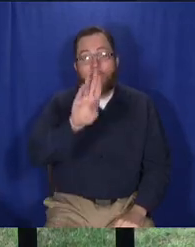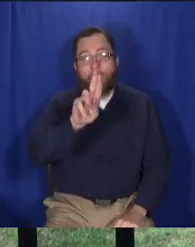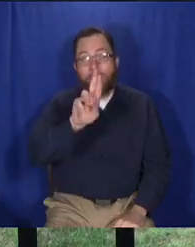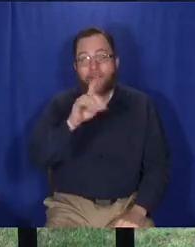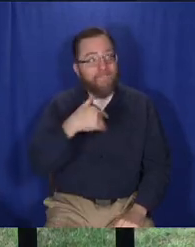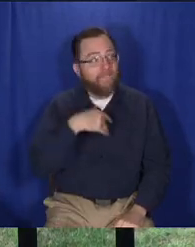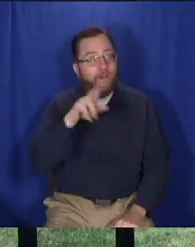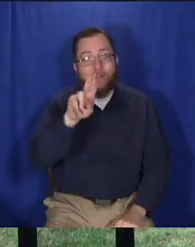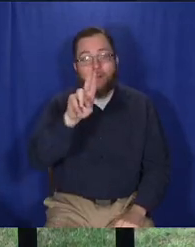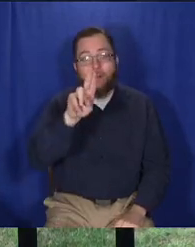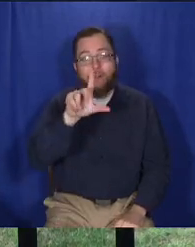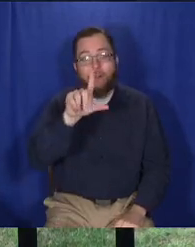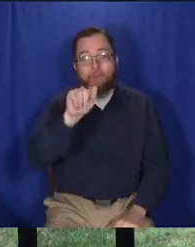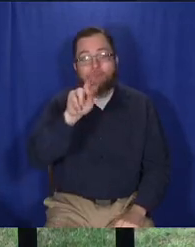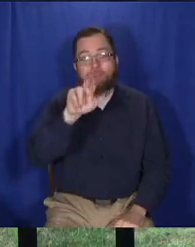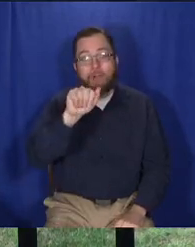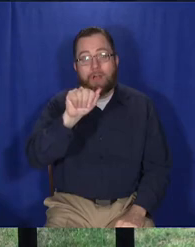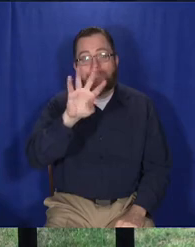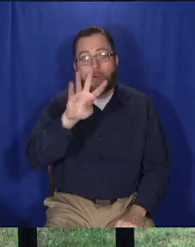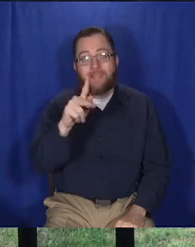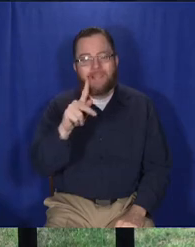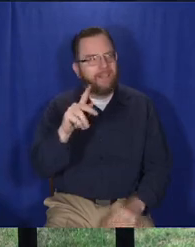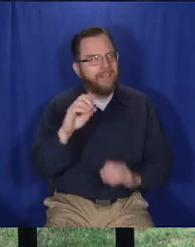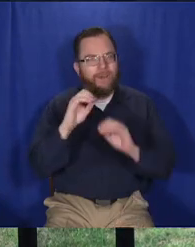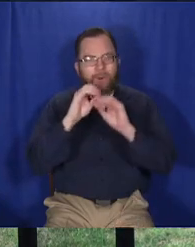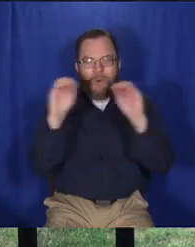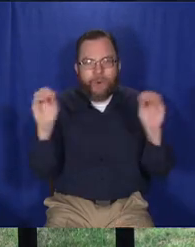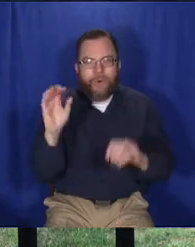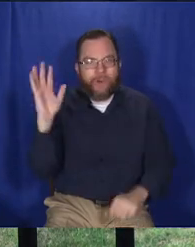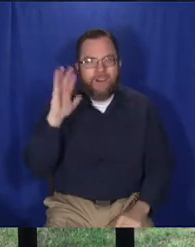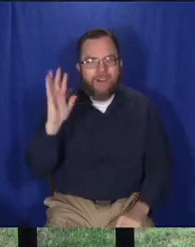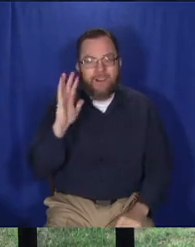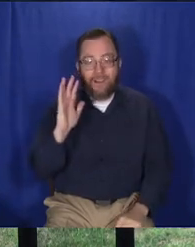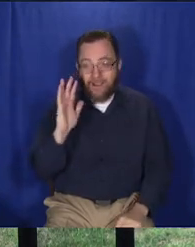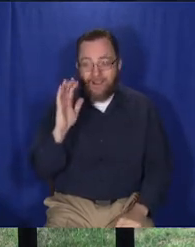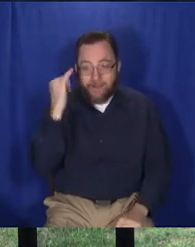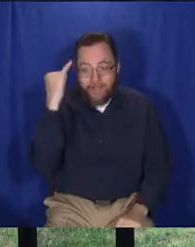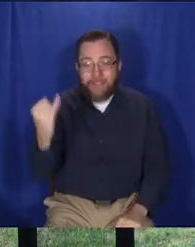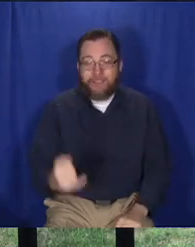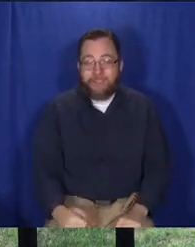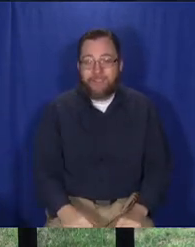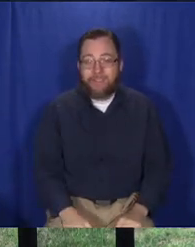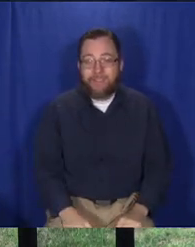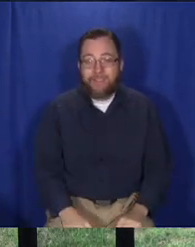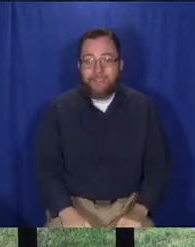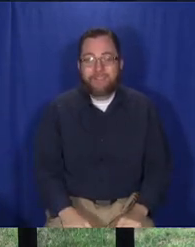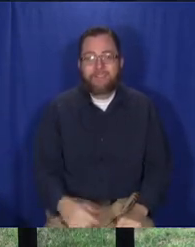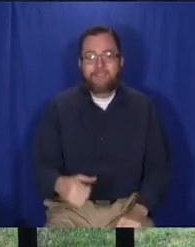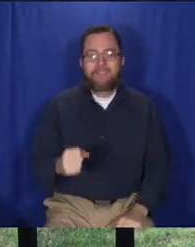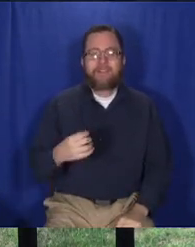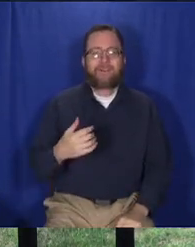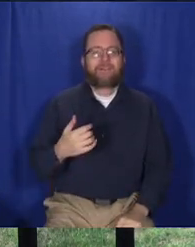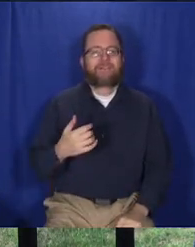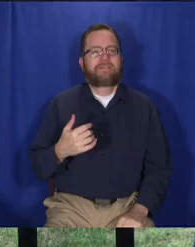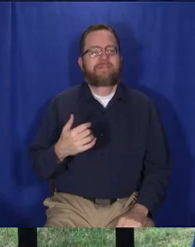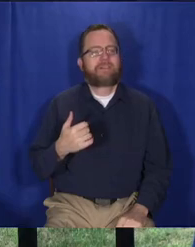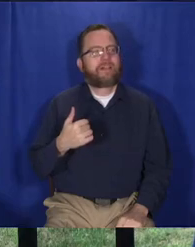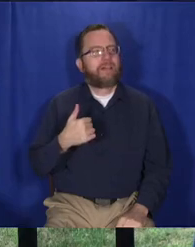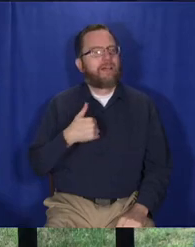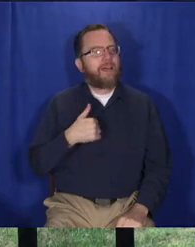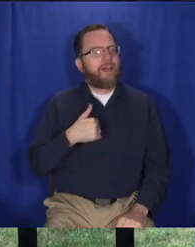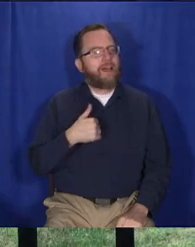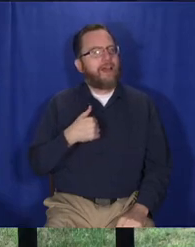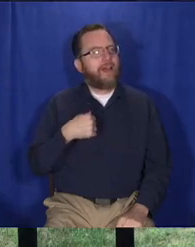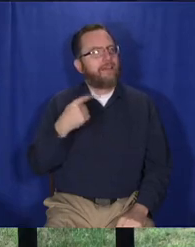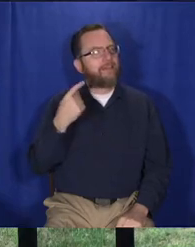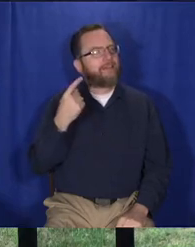all. And as I was cleaning up the house and running across these different forms to show movies, I was thinking, you know, technology isn't